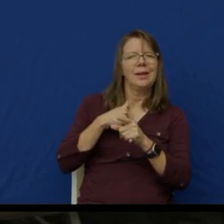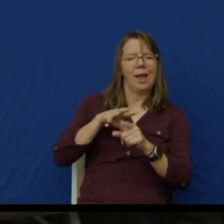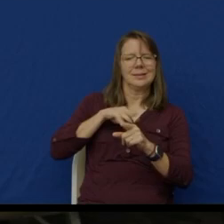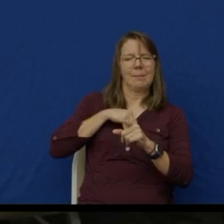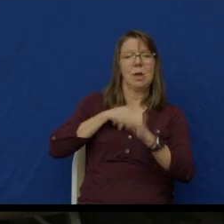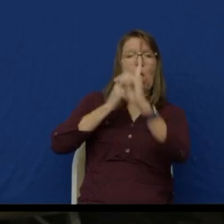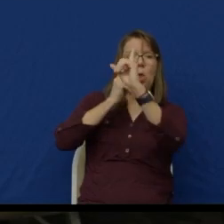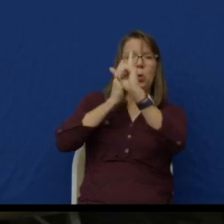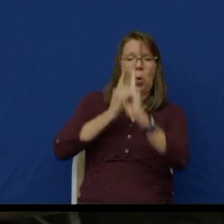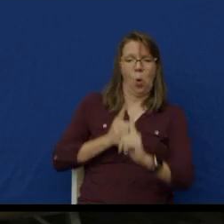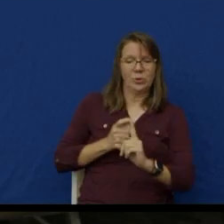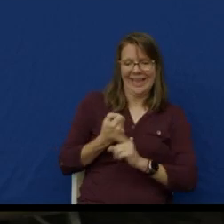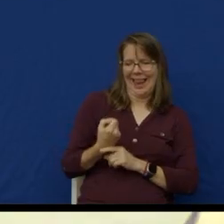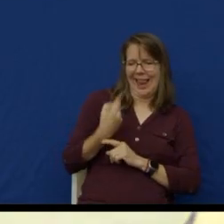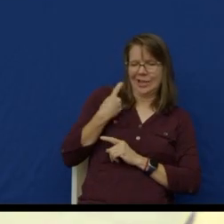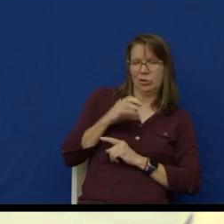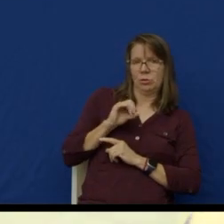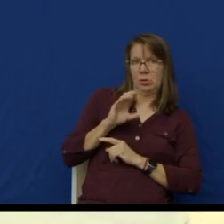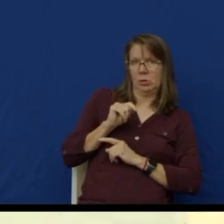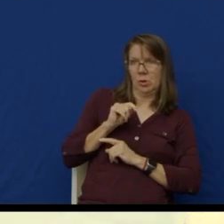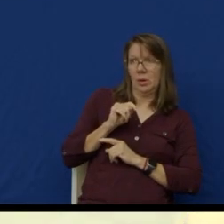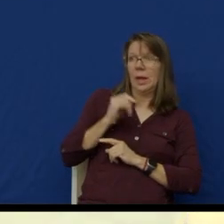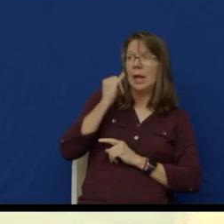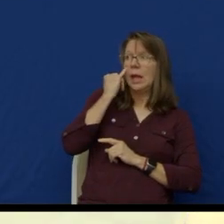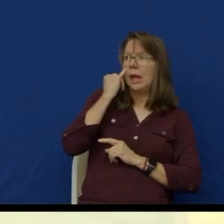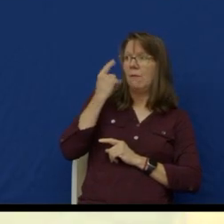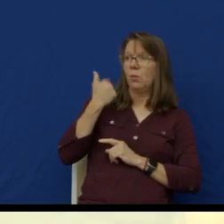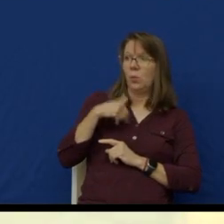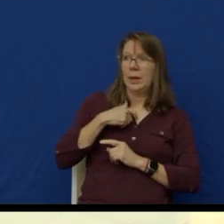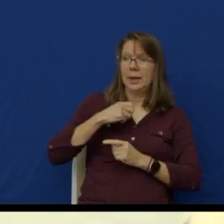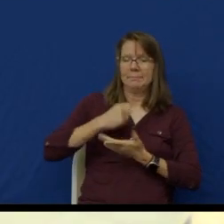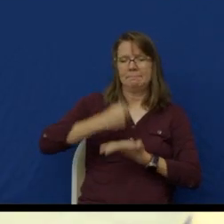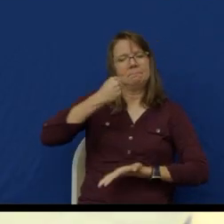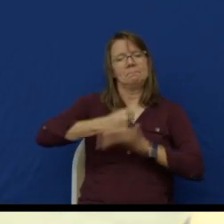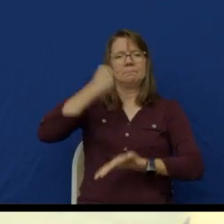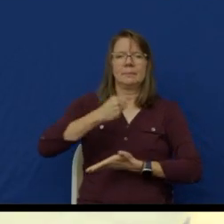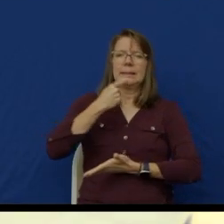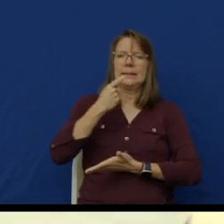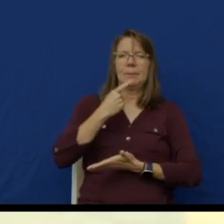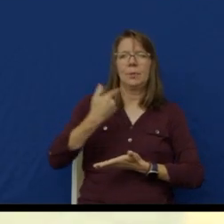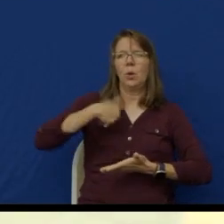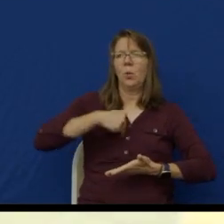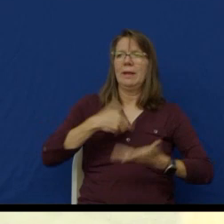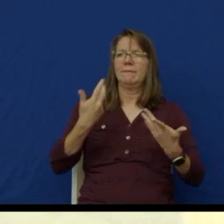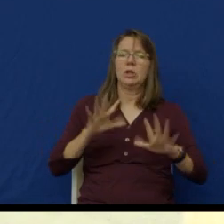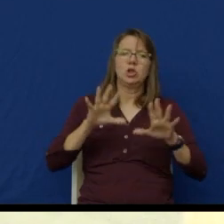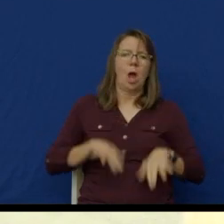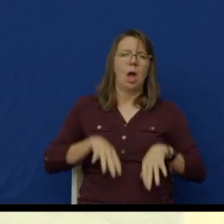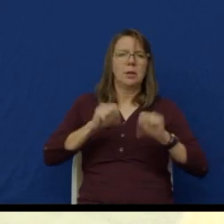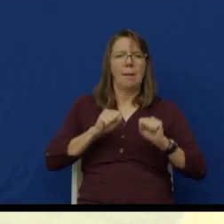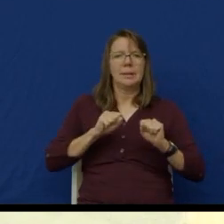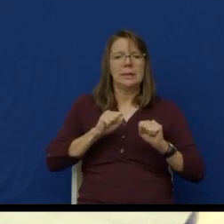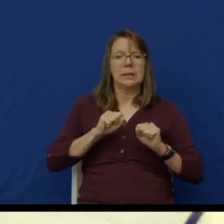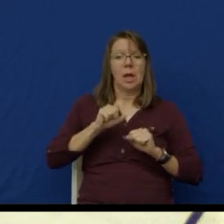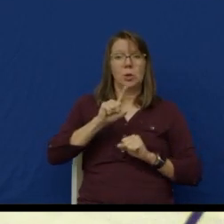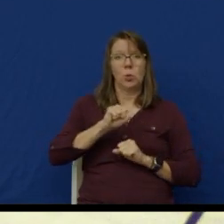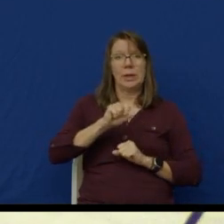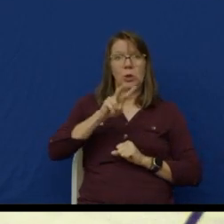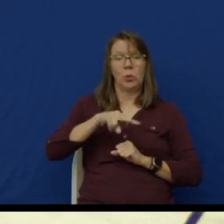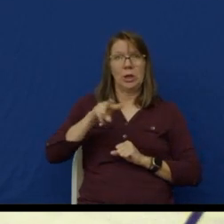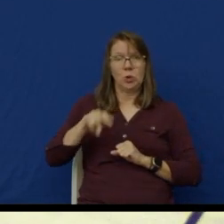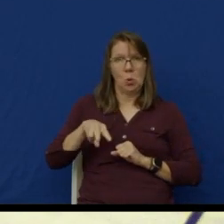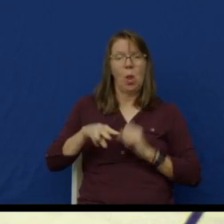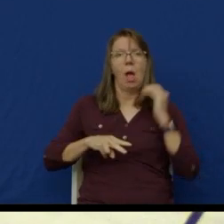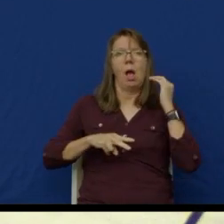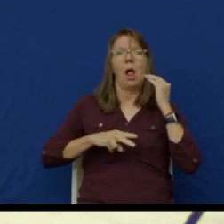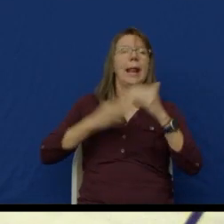we stamp that in such a way that it makes it clear that these are the goals that were adopted October 2022, but then we